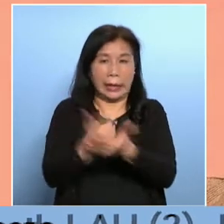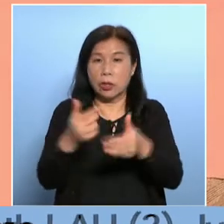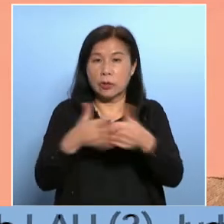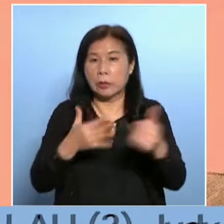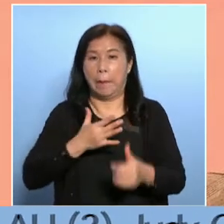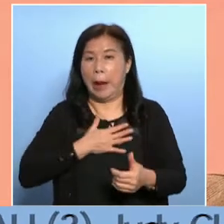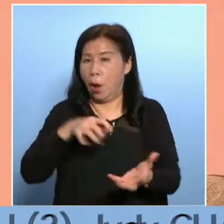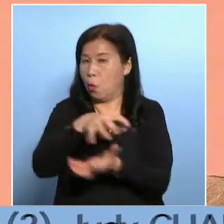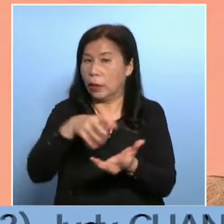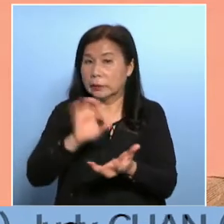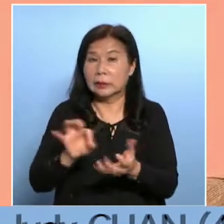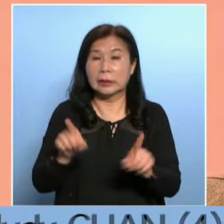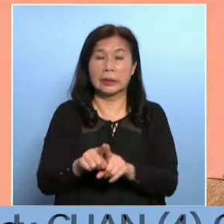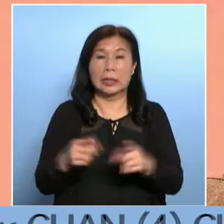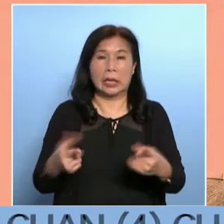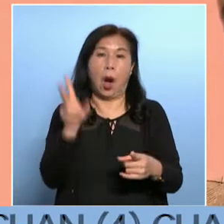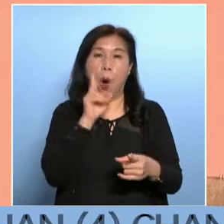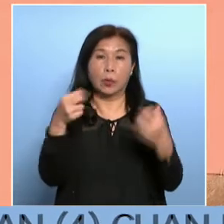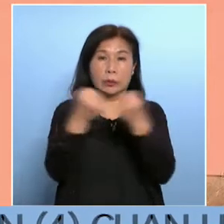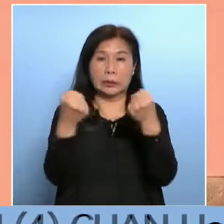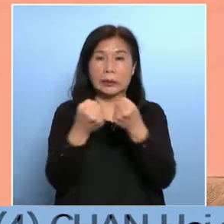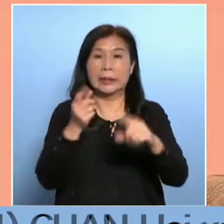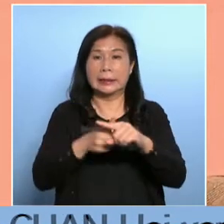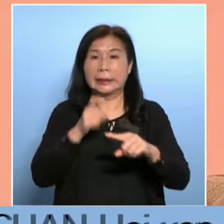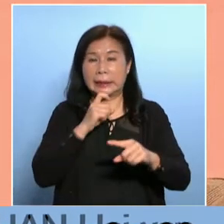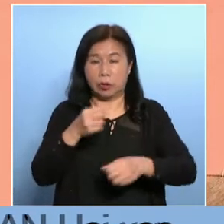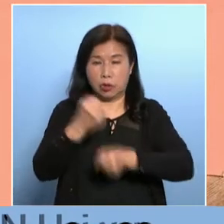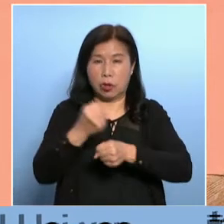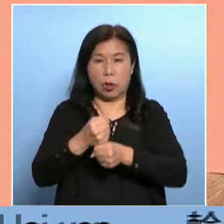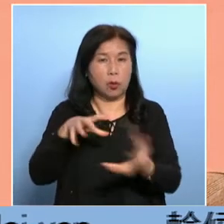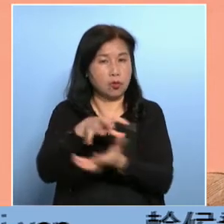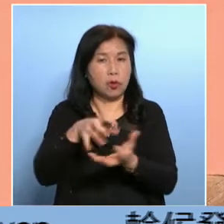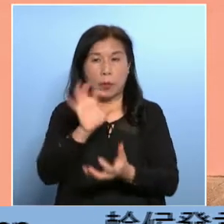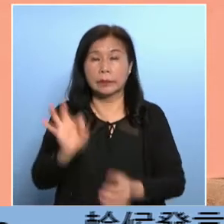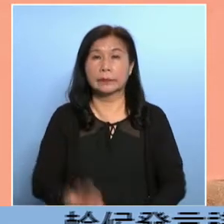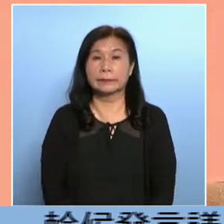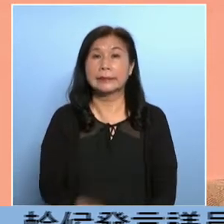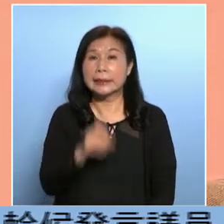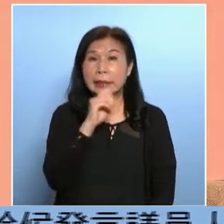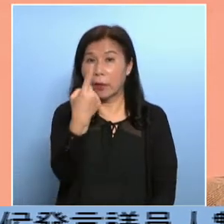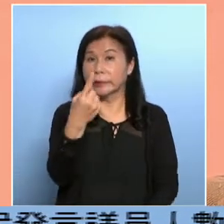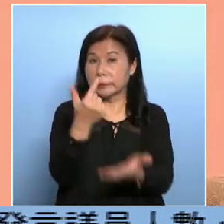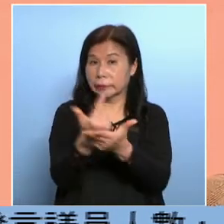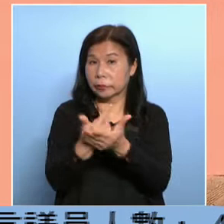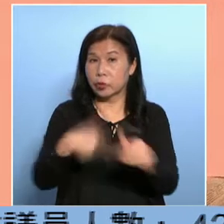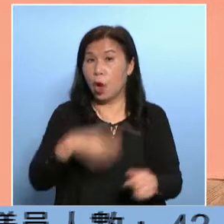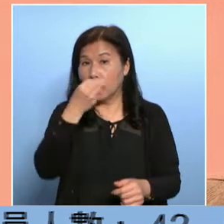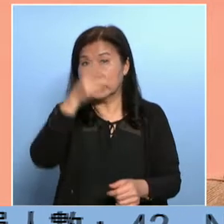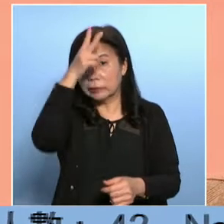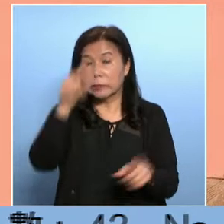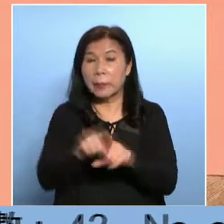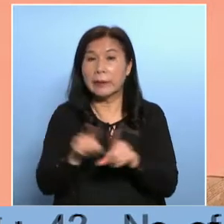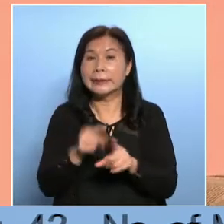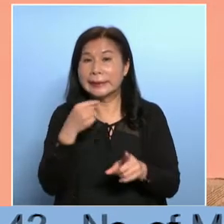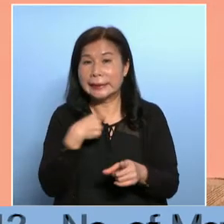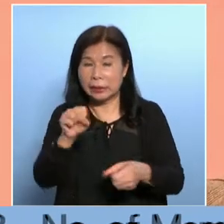calm. This is now the war time, and we have to keep our cool.